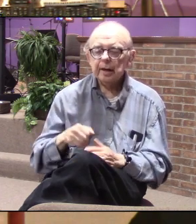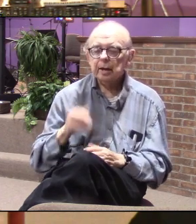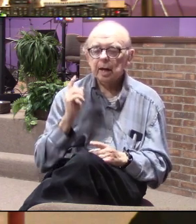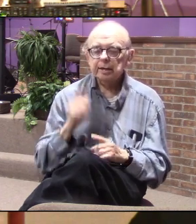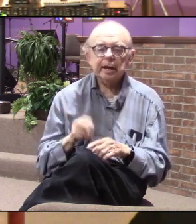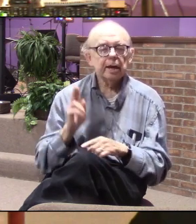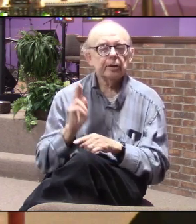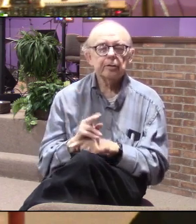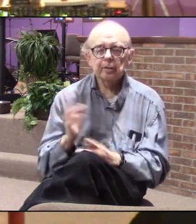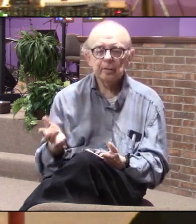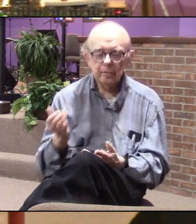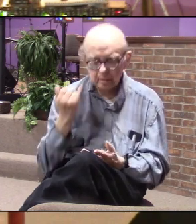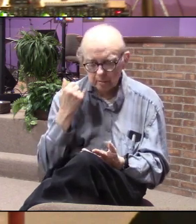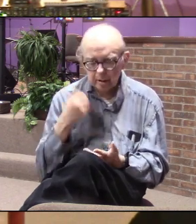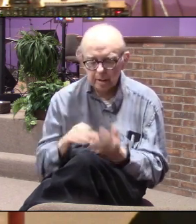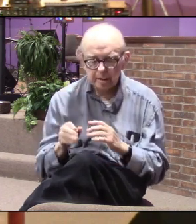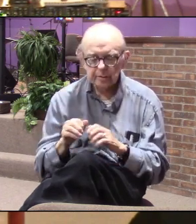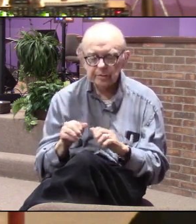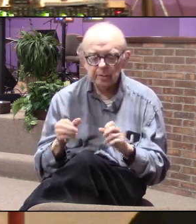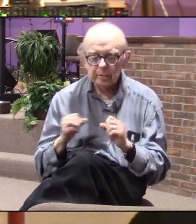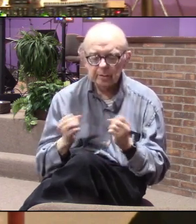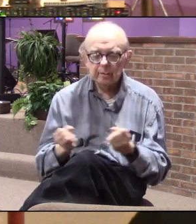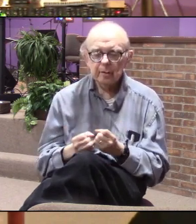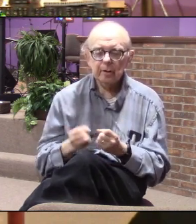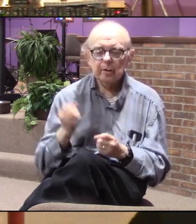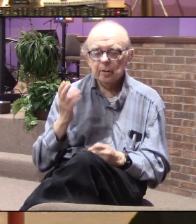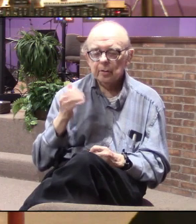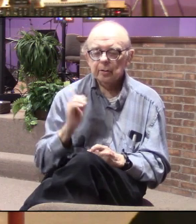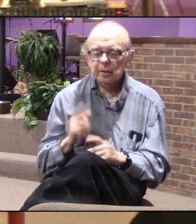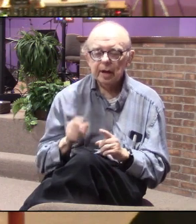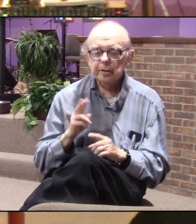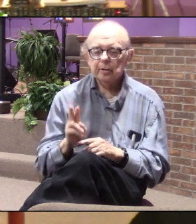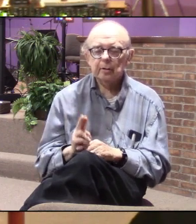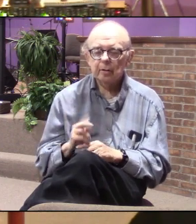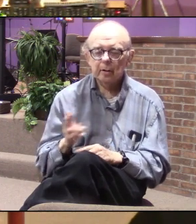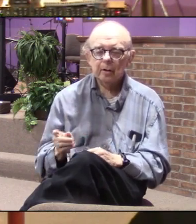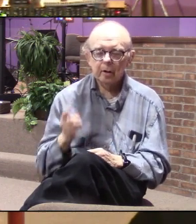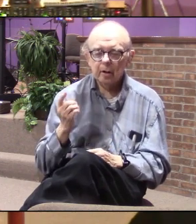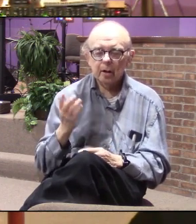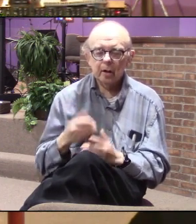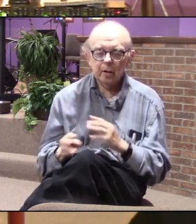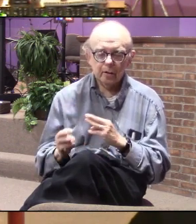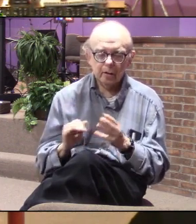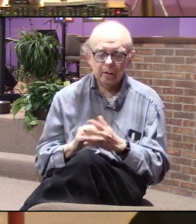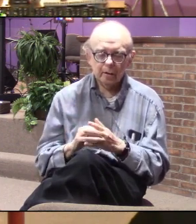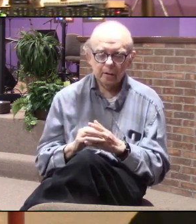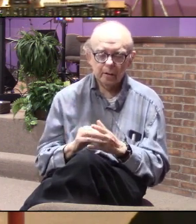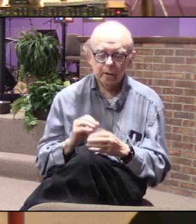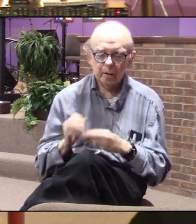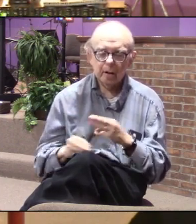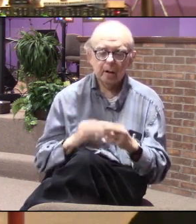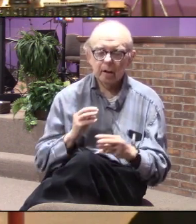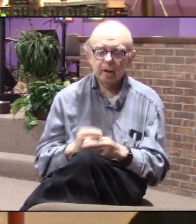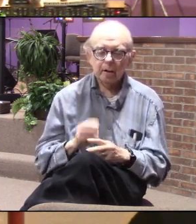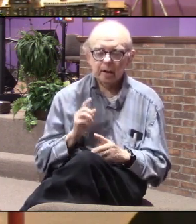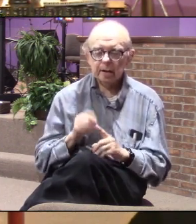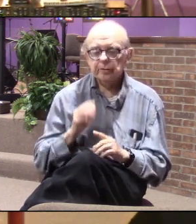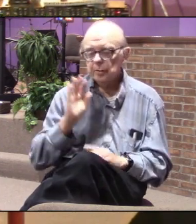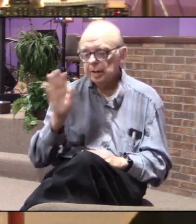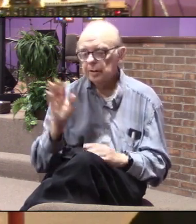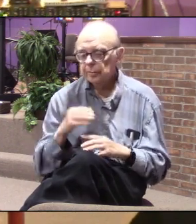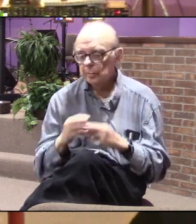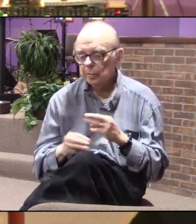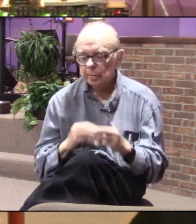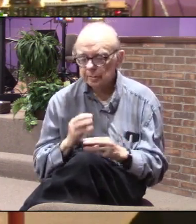you. If you get in a state where God can't use you, you're going out of this state and into his